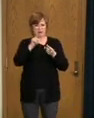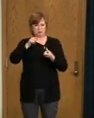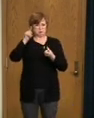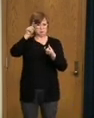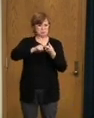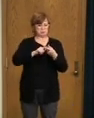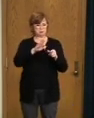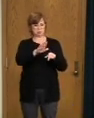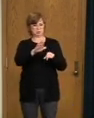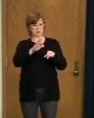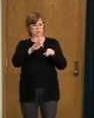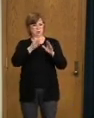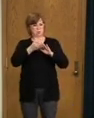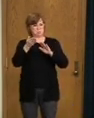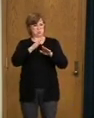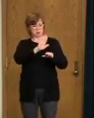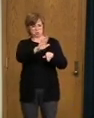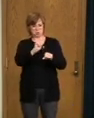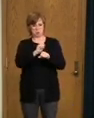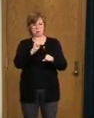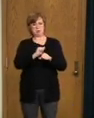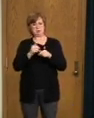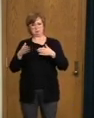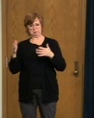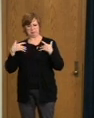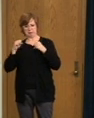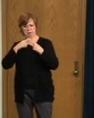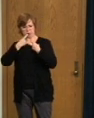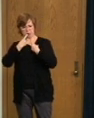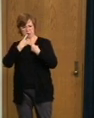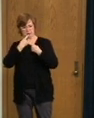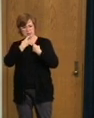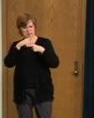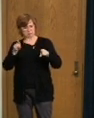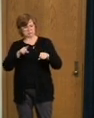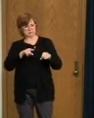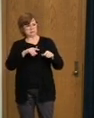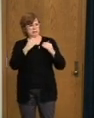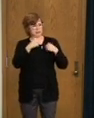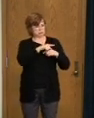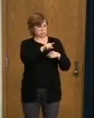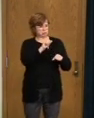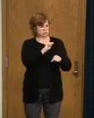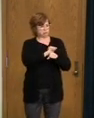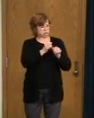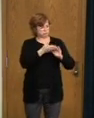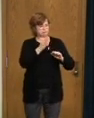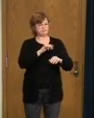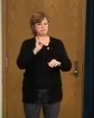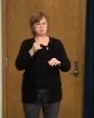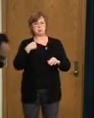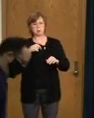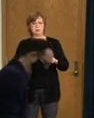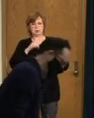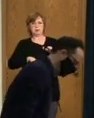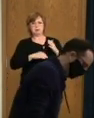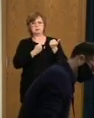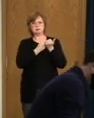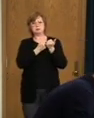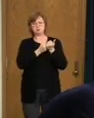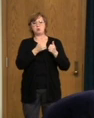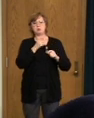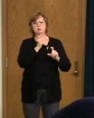significantly curtail their operations due to a public health order that may be in place. And we understand that today's announcement